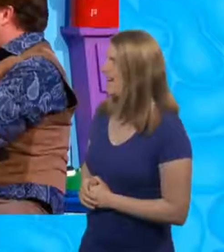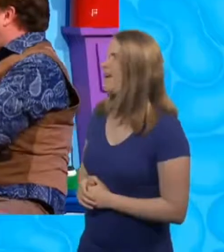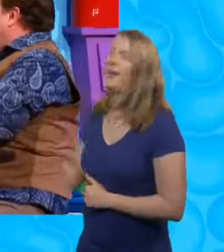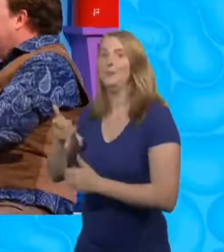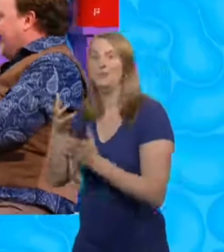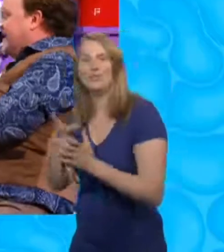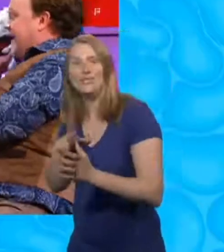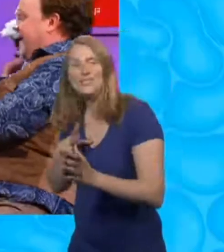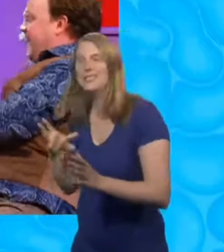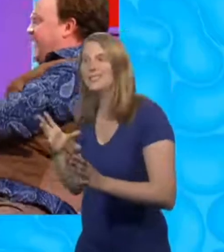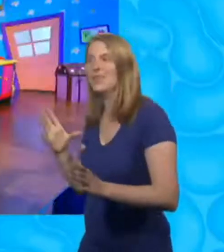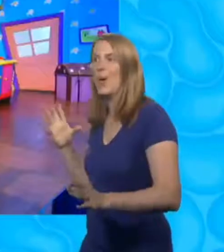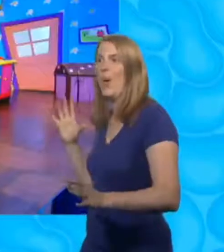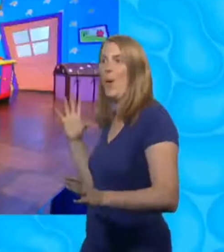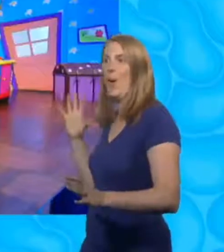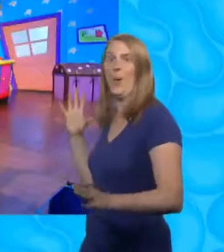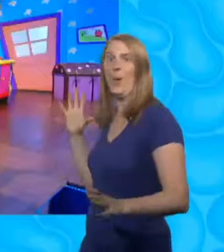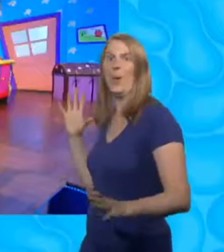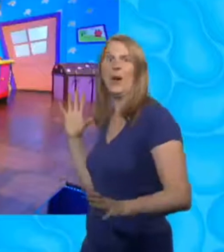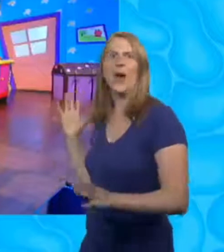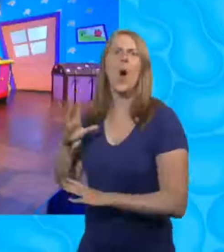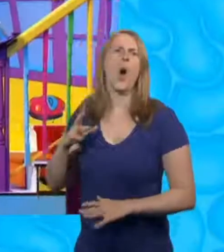then. One, two, three.